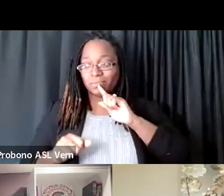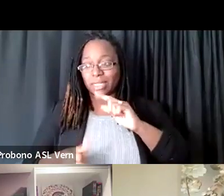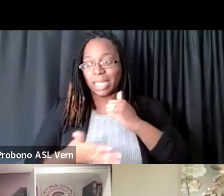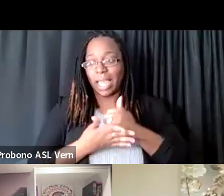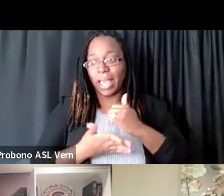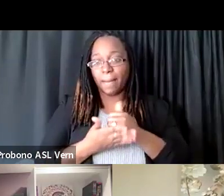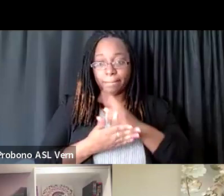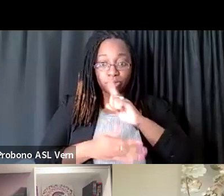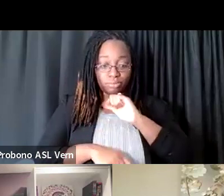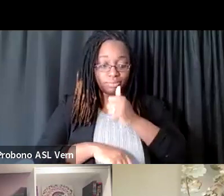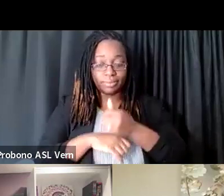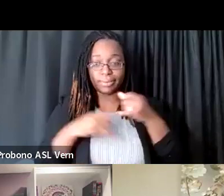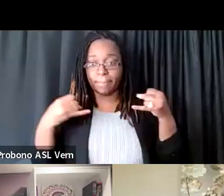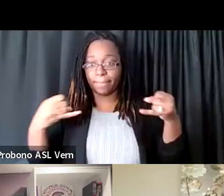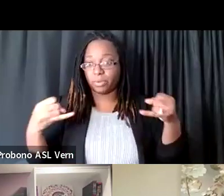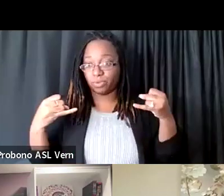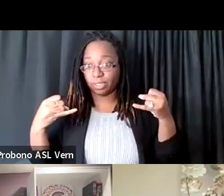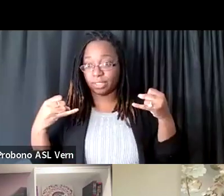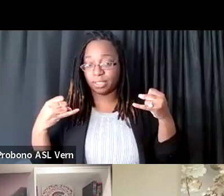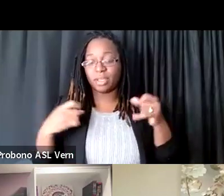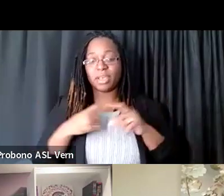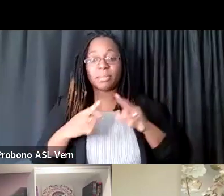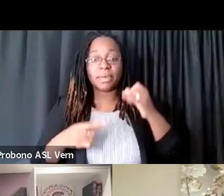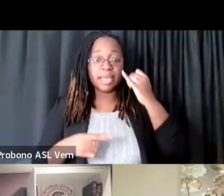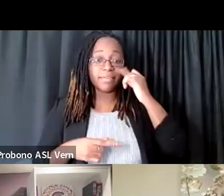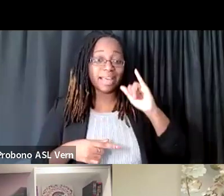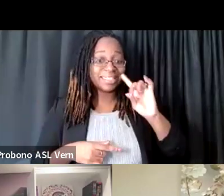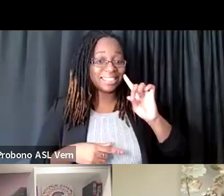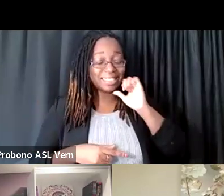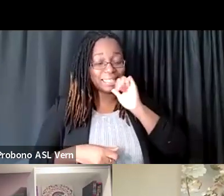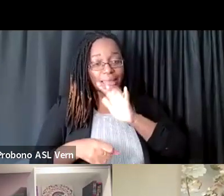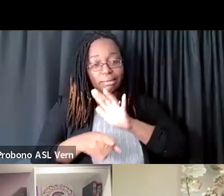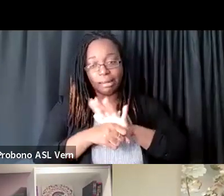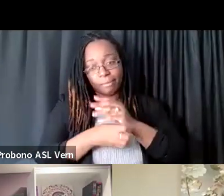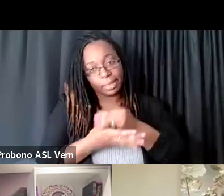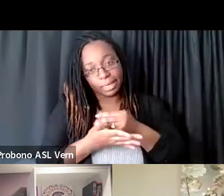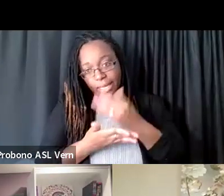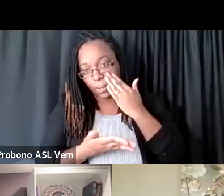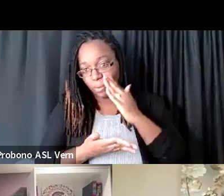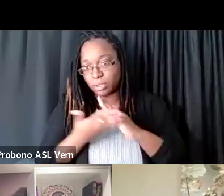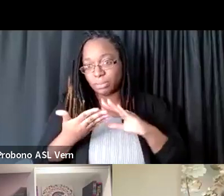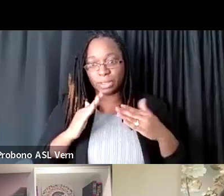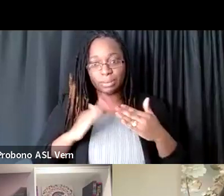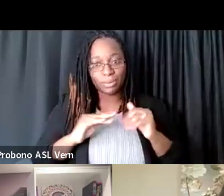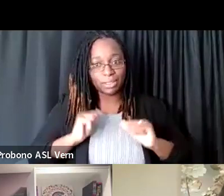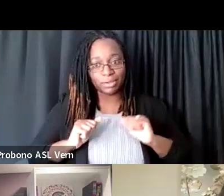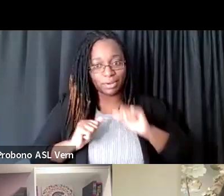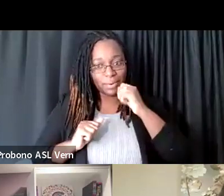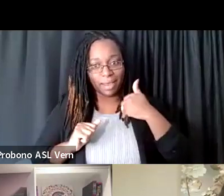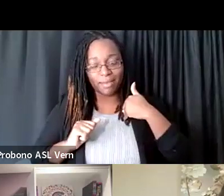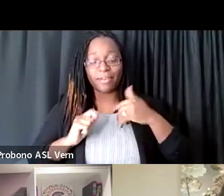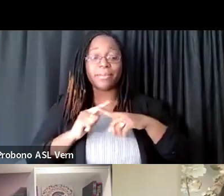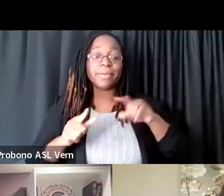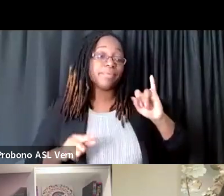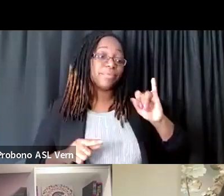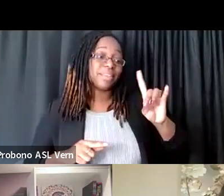set boundaries. But even if an ID is not in the budget, I know this is happening in some community theaters, especially if an ID is